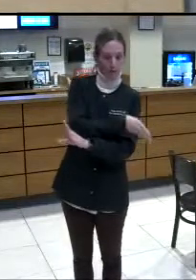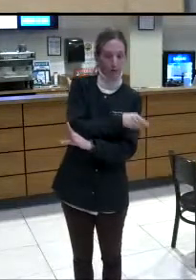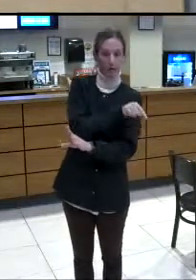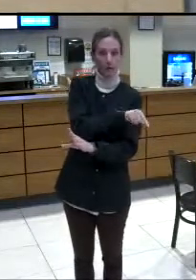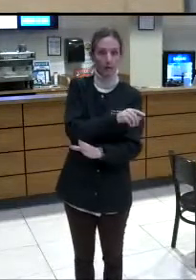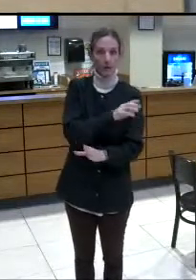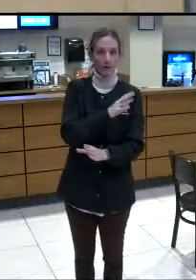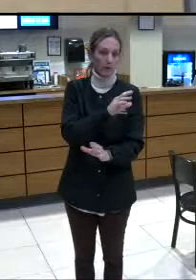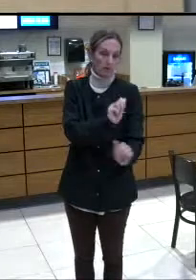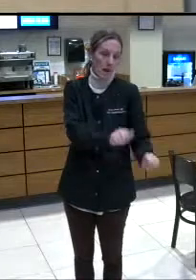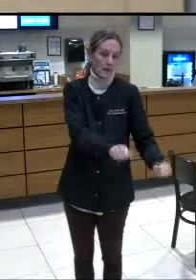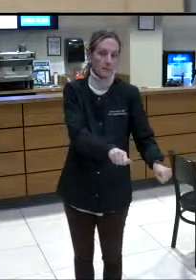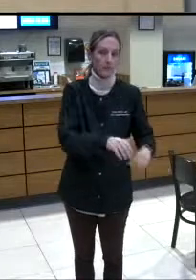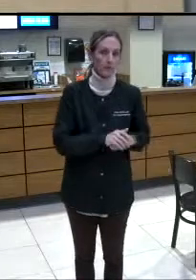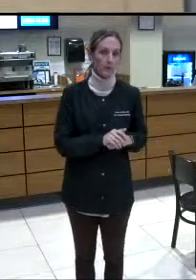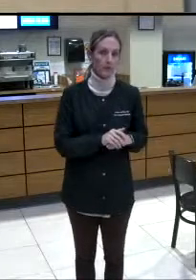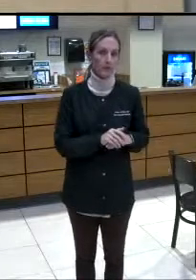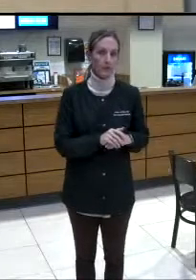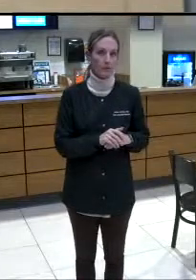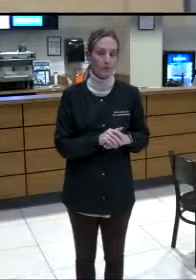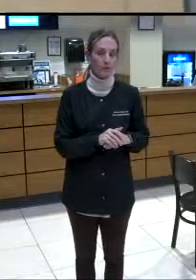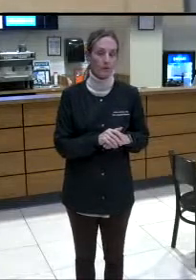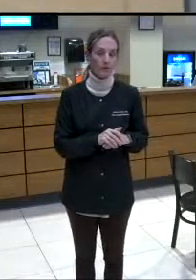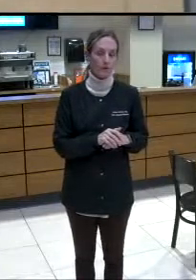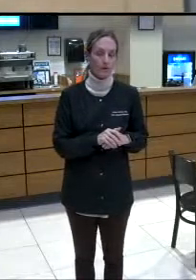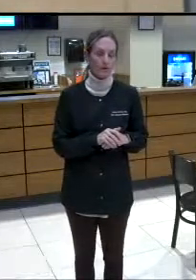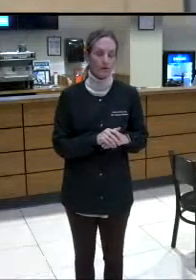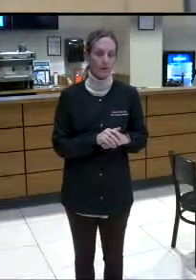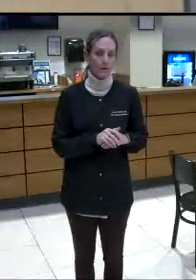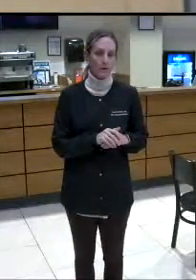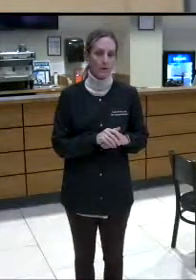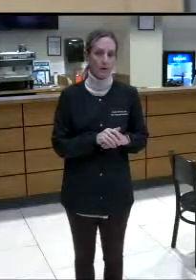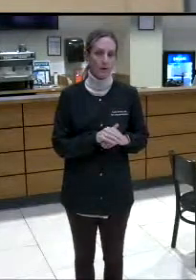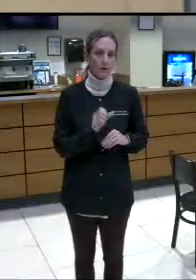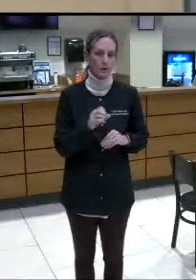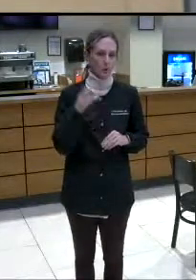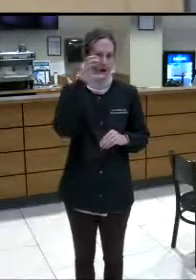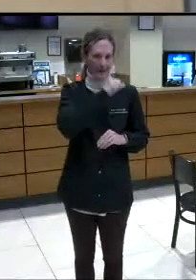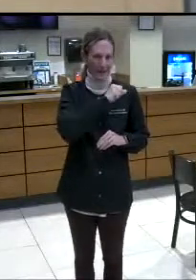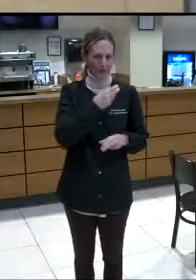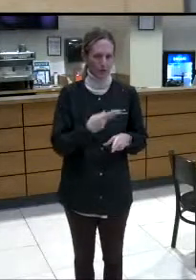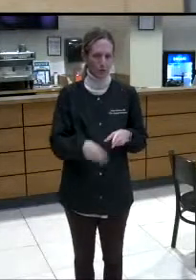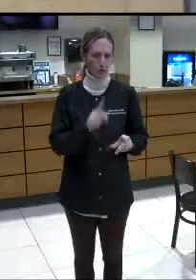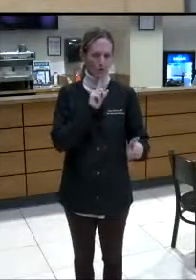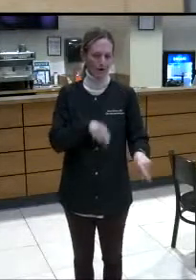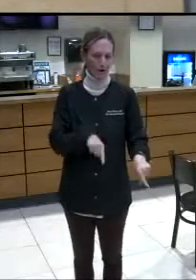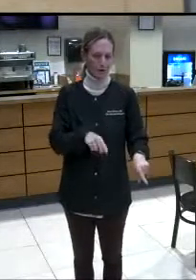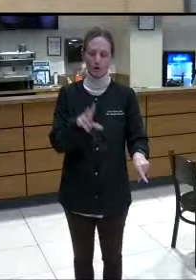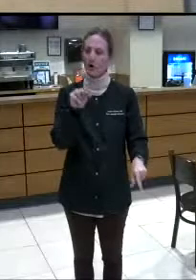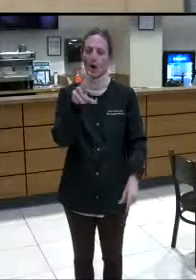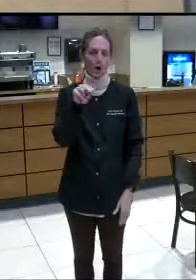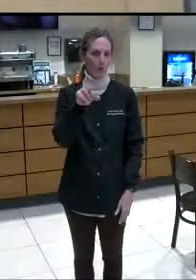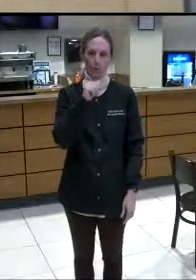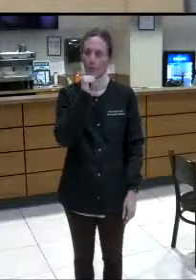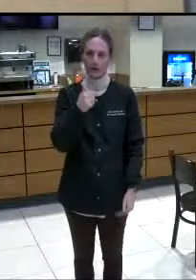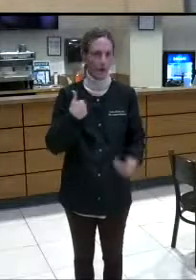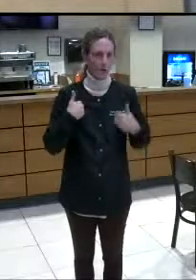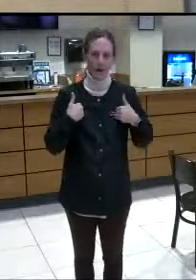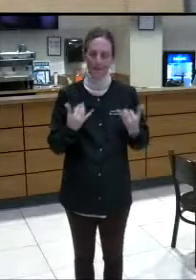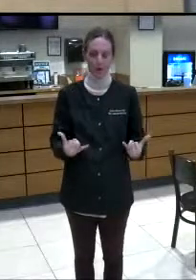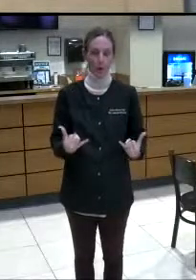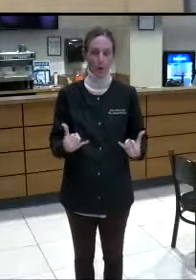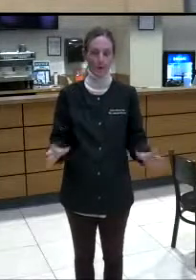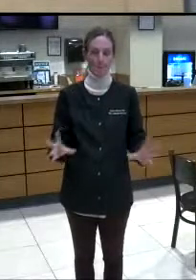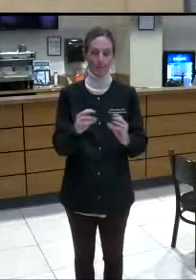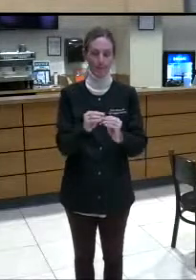that's always a possibility as well. And so I guess short answer to your question is that no, we don't have any current meetings where